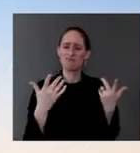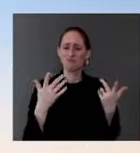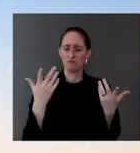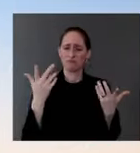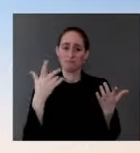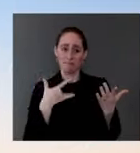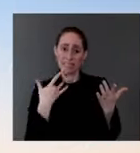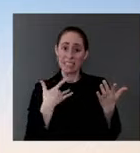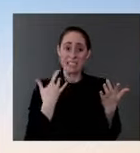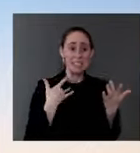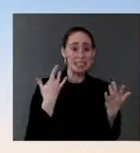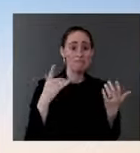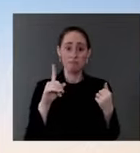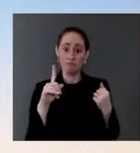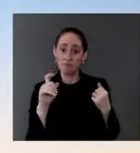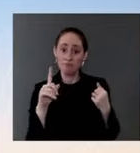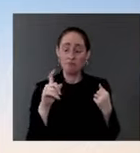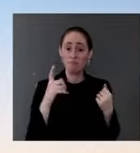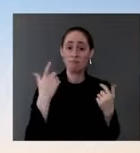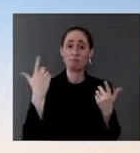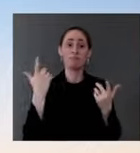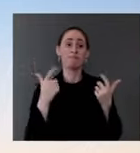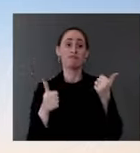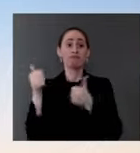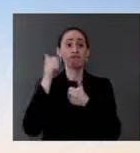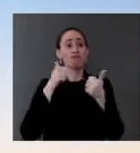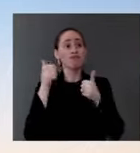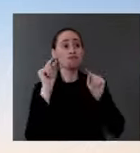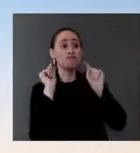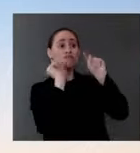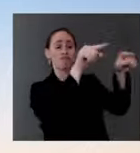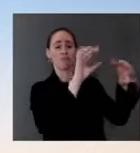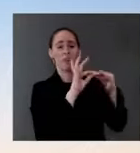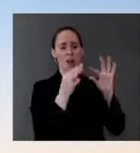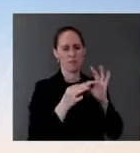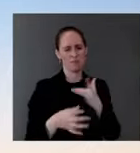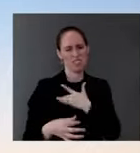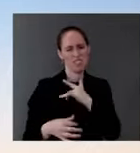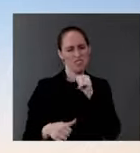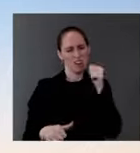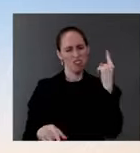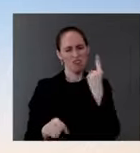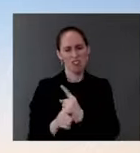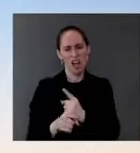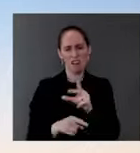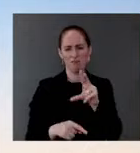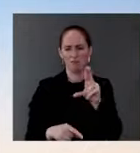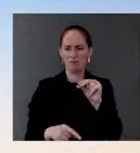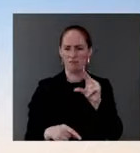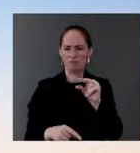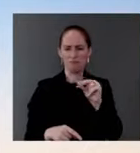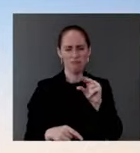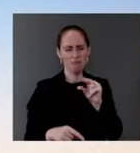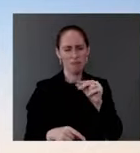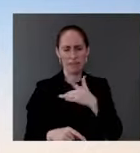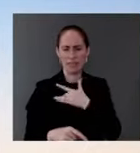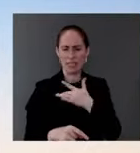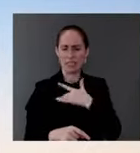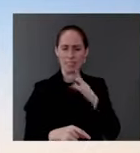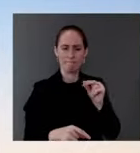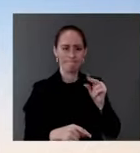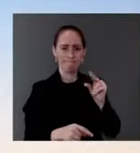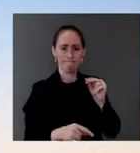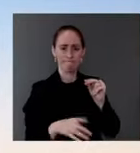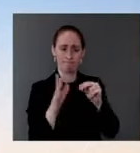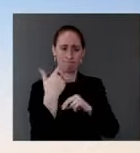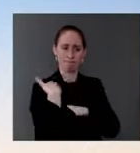with China on issues where there is agreement, and we make clear where we have concerns. And that includes our strong concerns about human rights abuses,